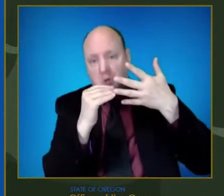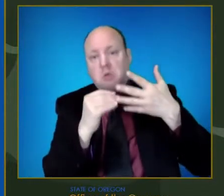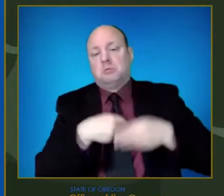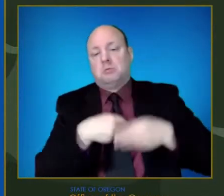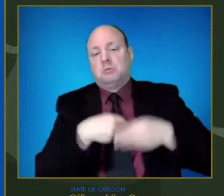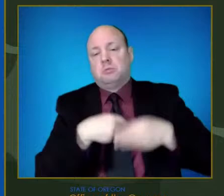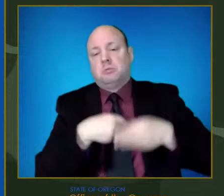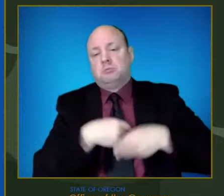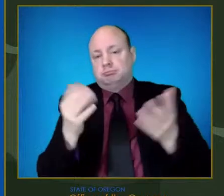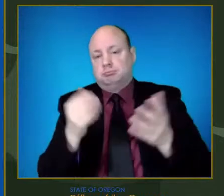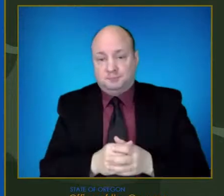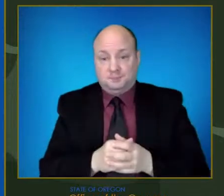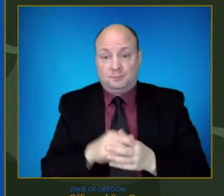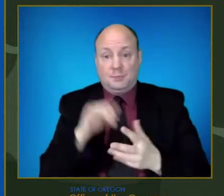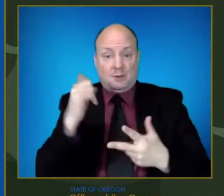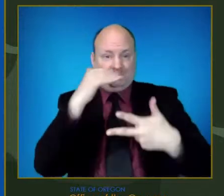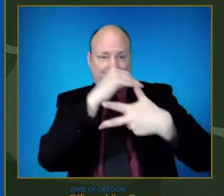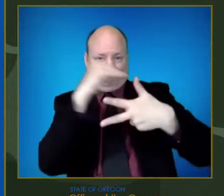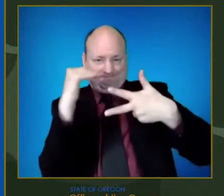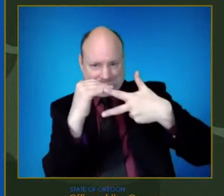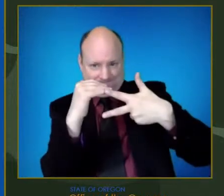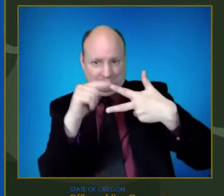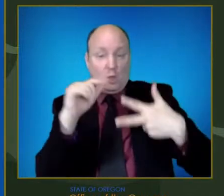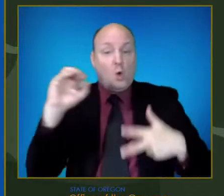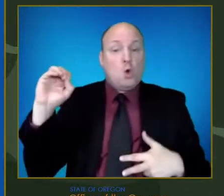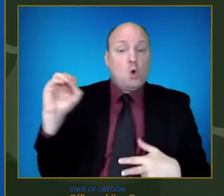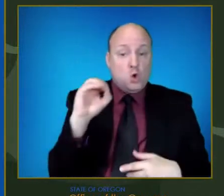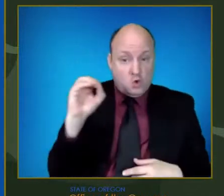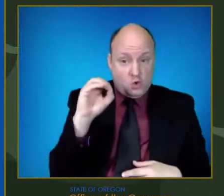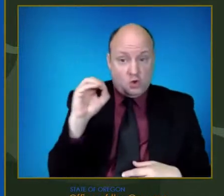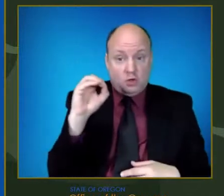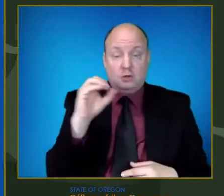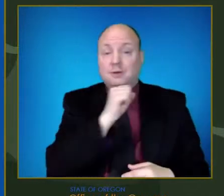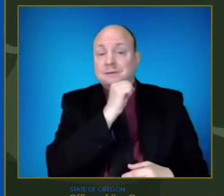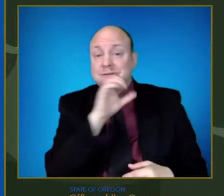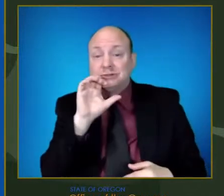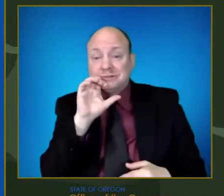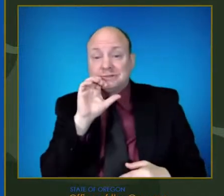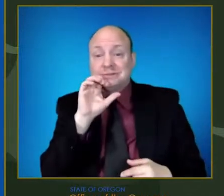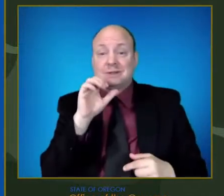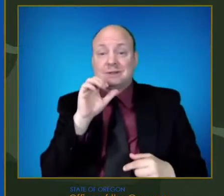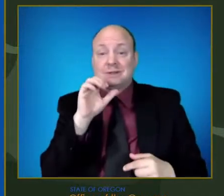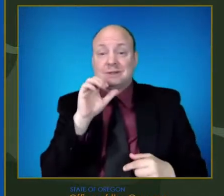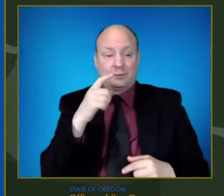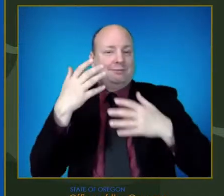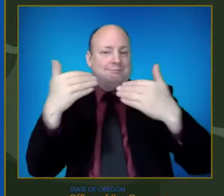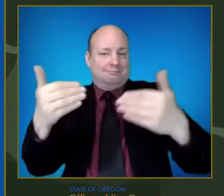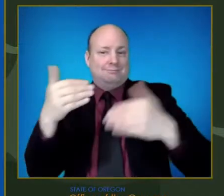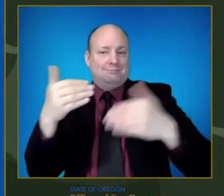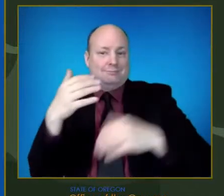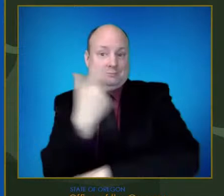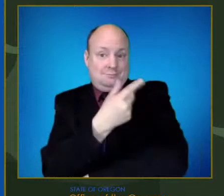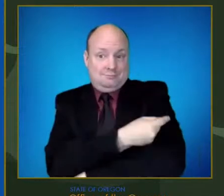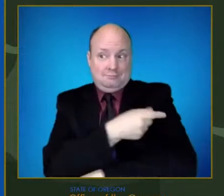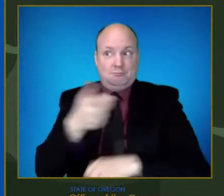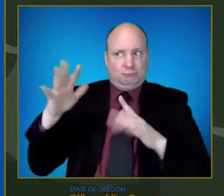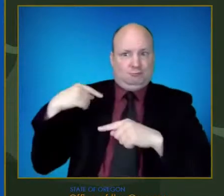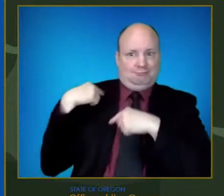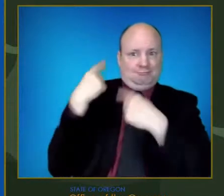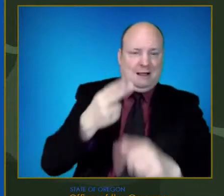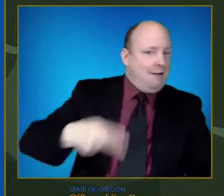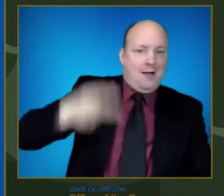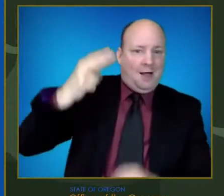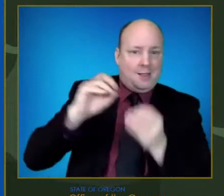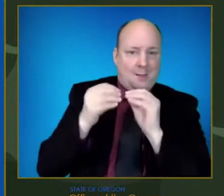pass other states in the percentage of seniors who've been immunized, but as we discussed last week, demand for the vaccines has plateaued among